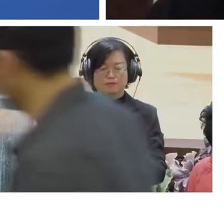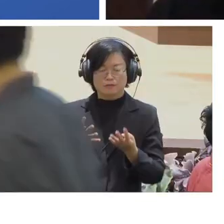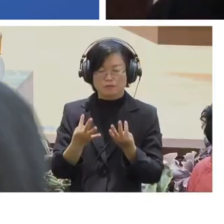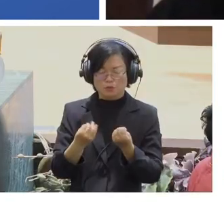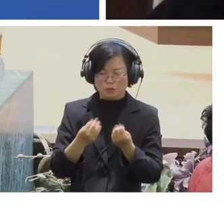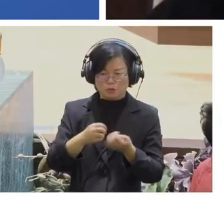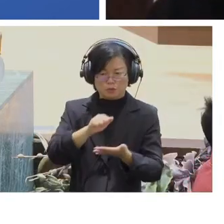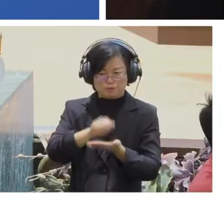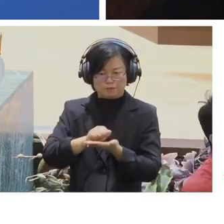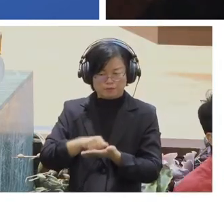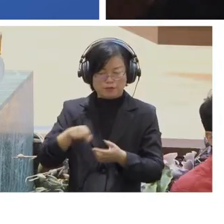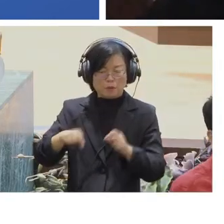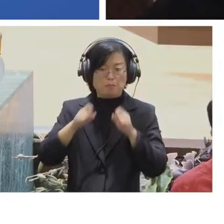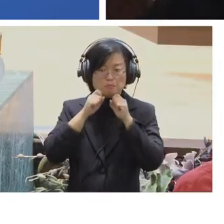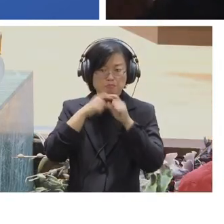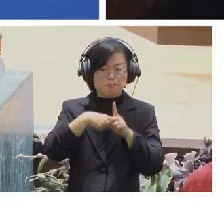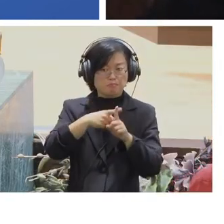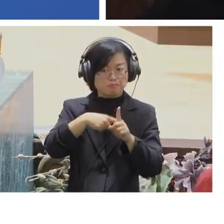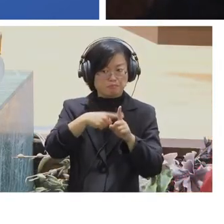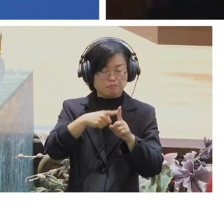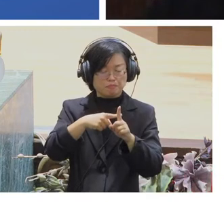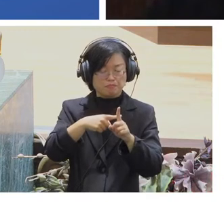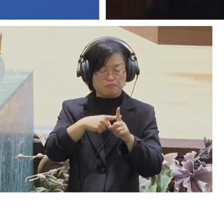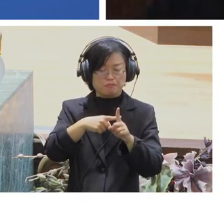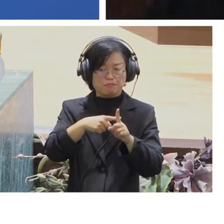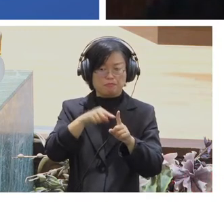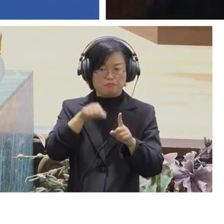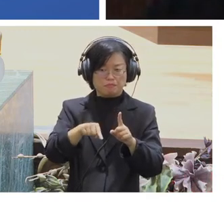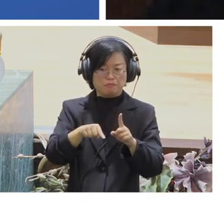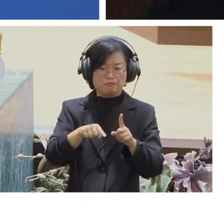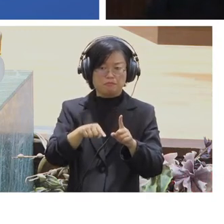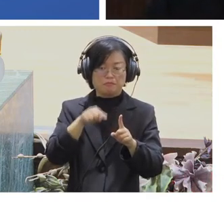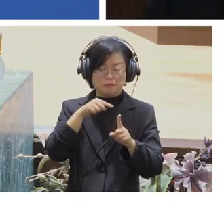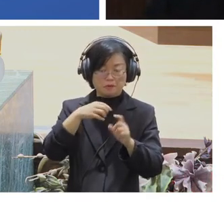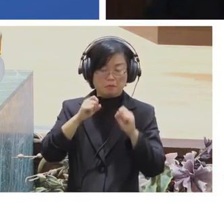applications. Okay, do we have any questions here?